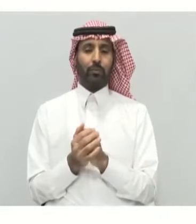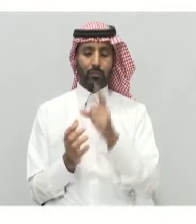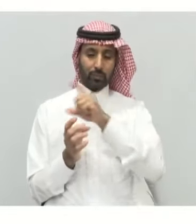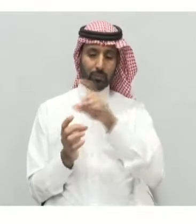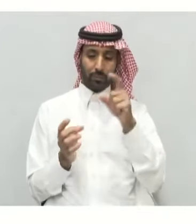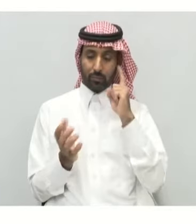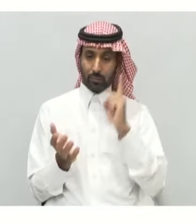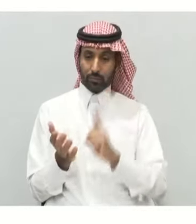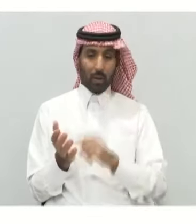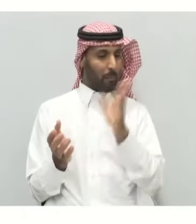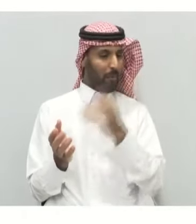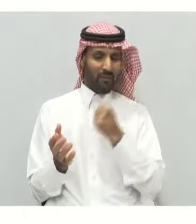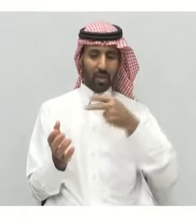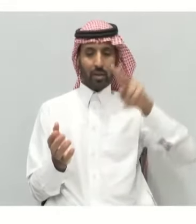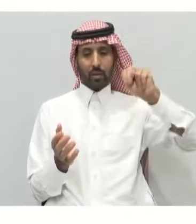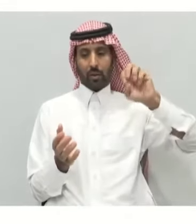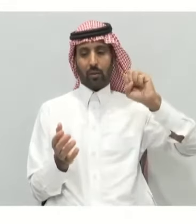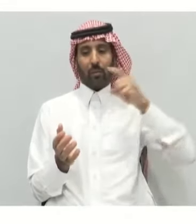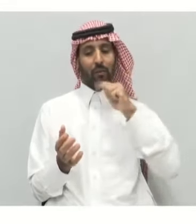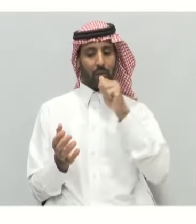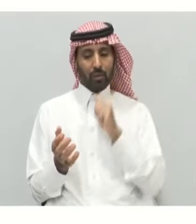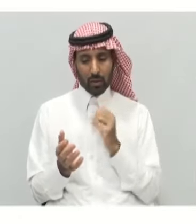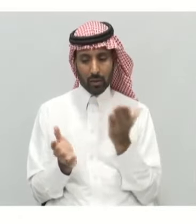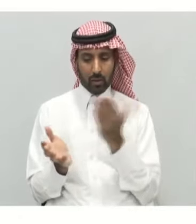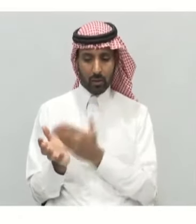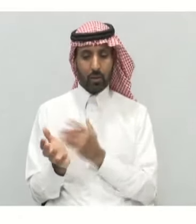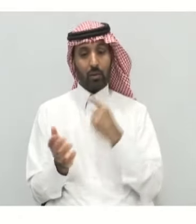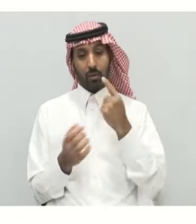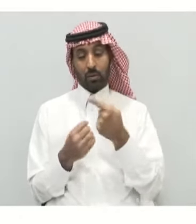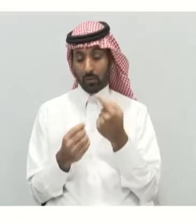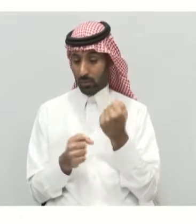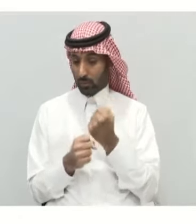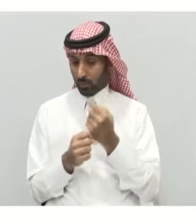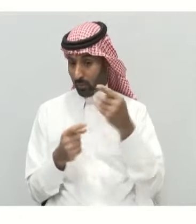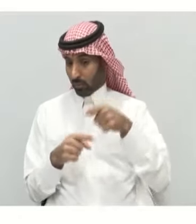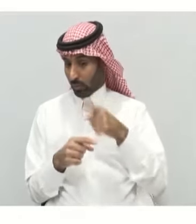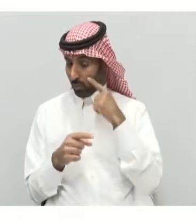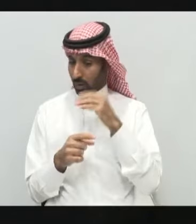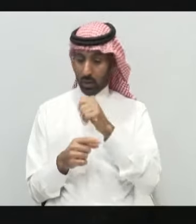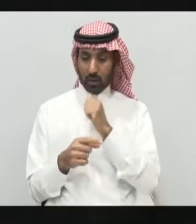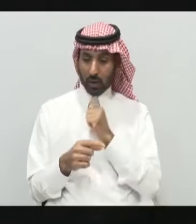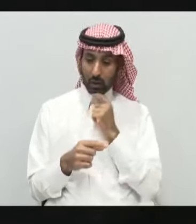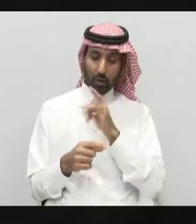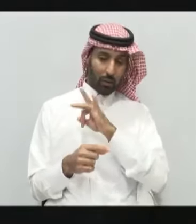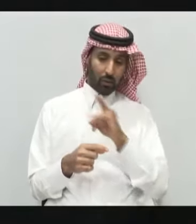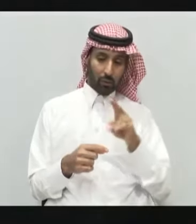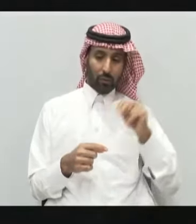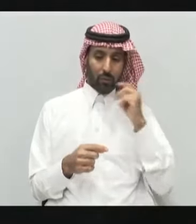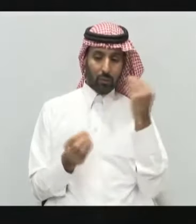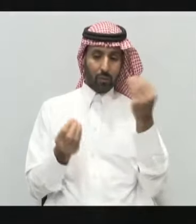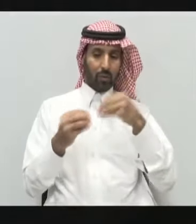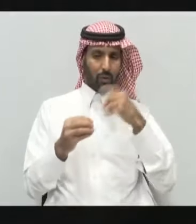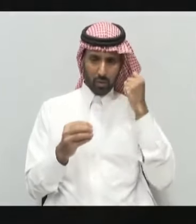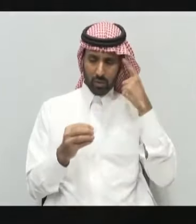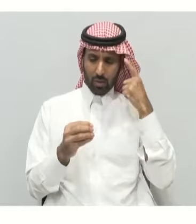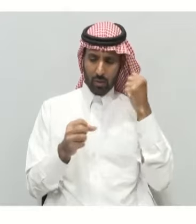is affirmative, that is not negative. But what do we do with the negative sentences? We will see it after this.